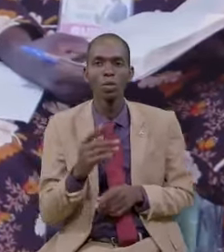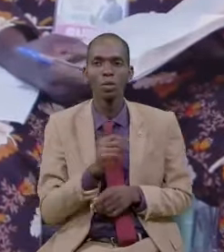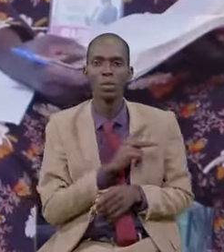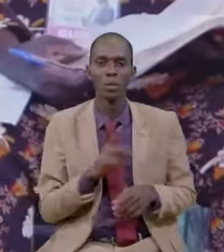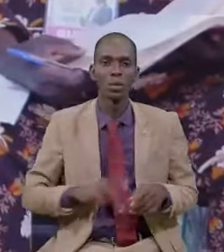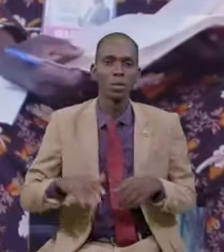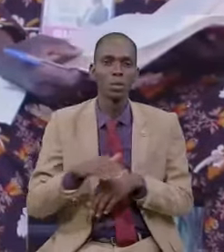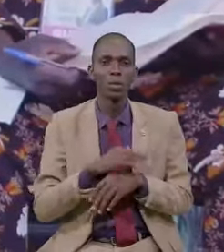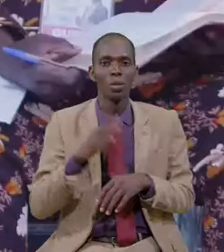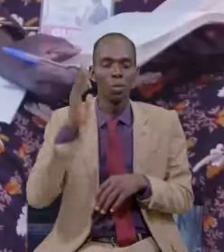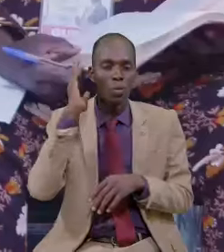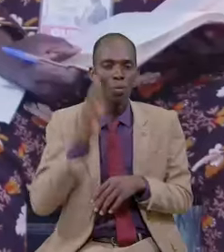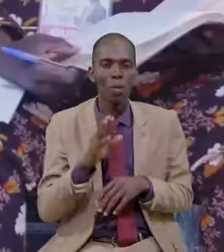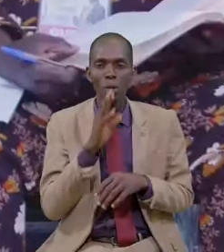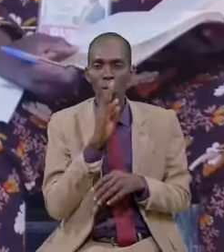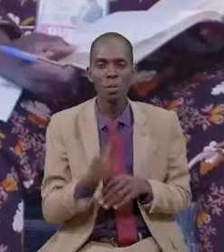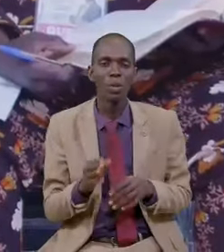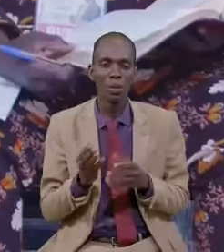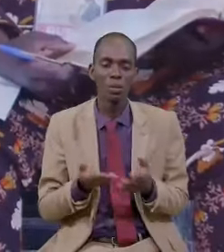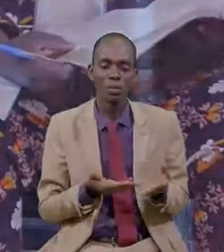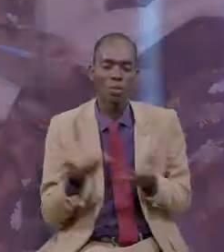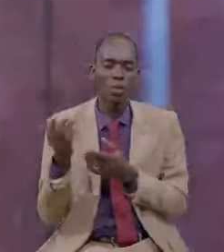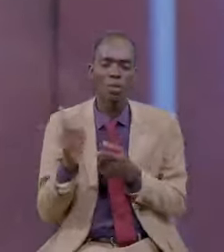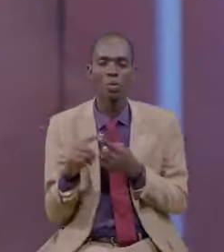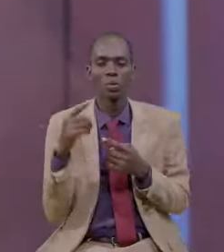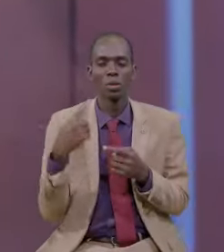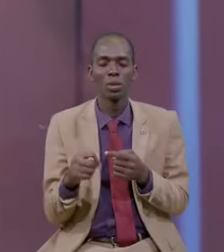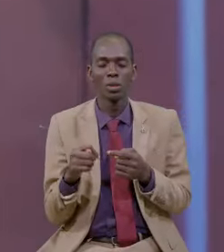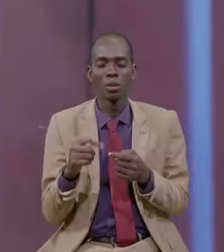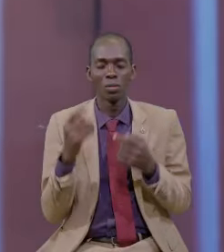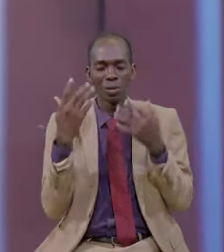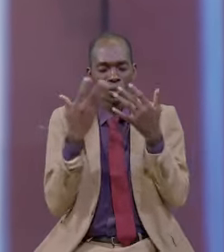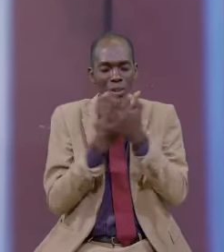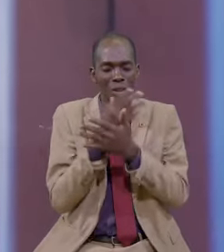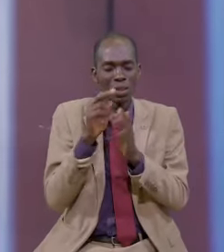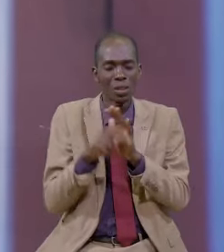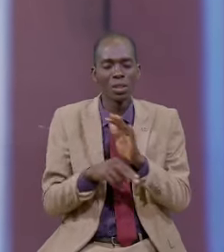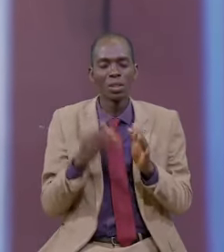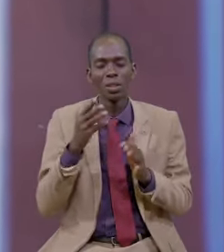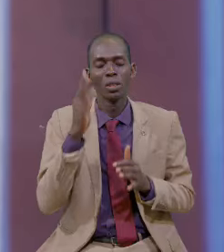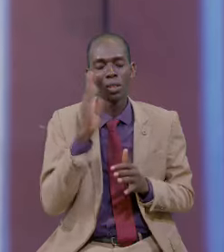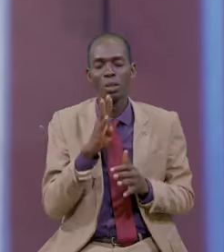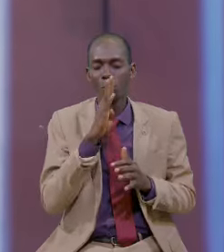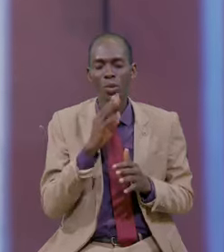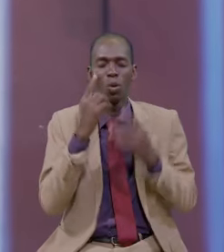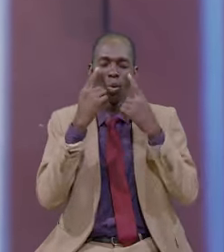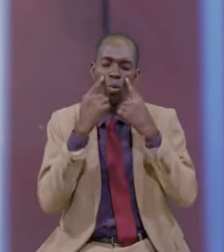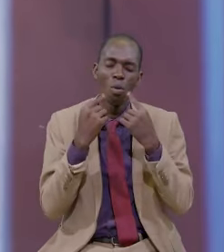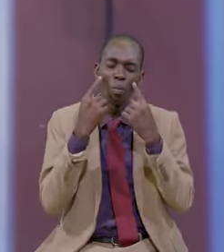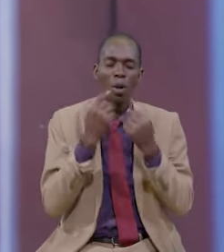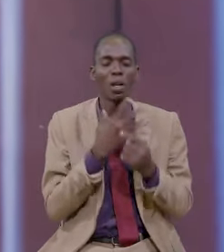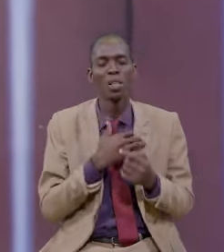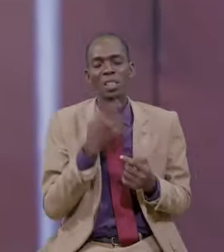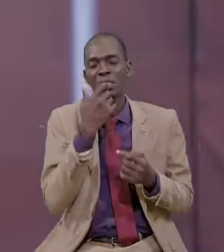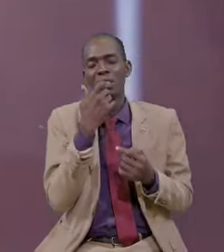into outer darkness. There shall be weeping and gnashing of teeth. Whatever happens,